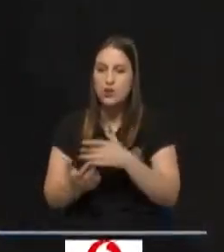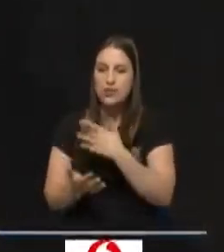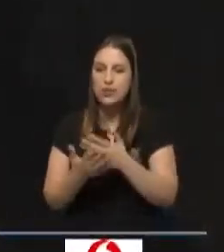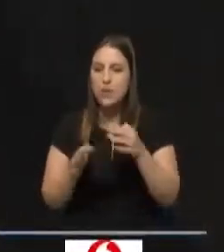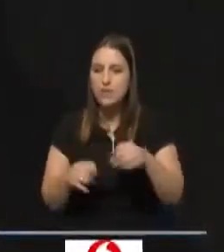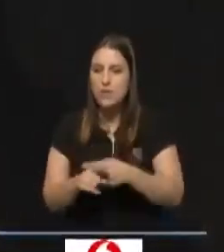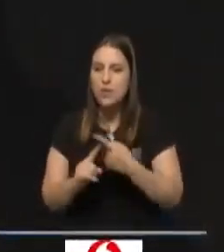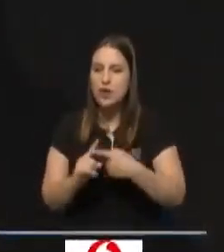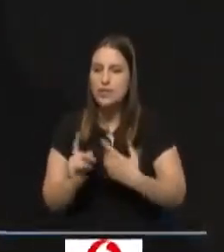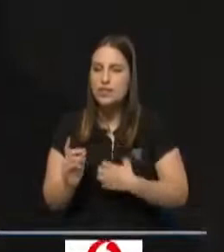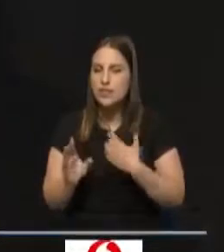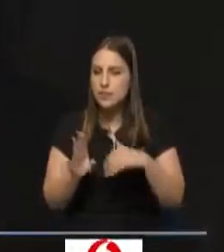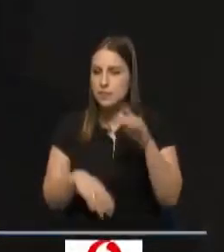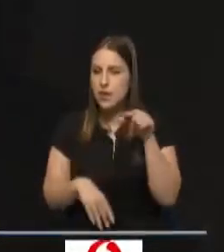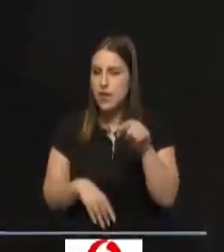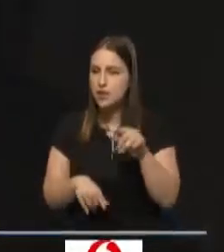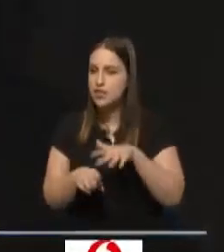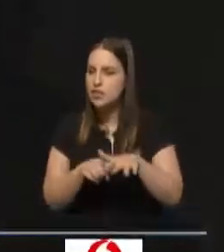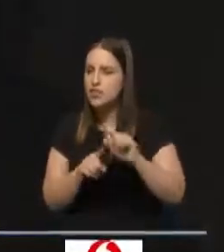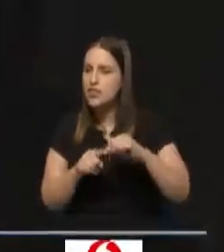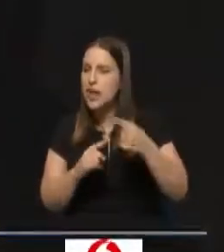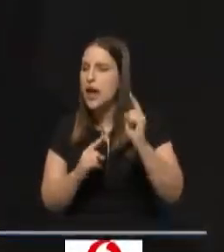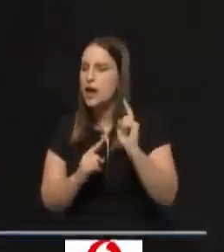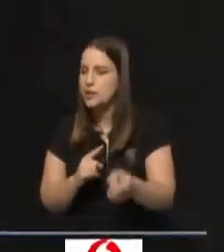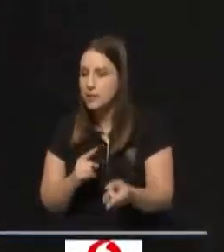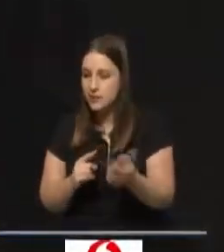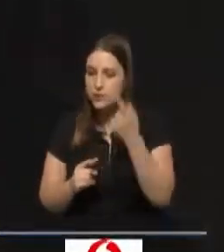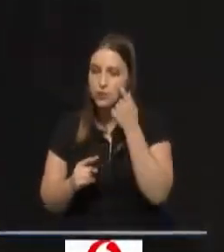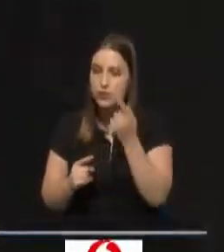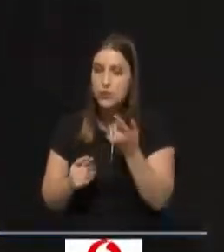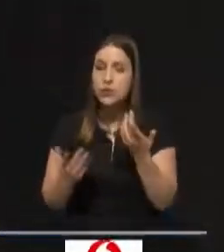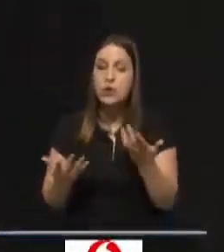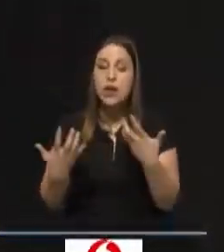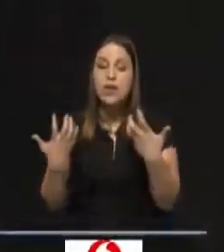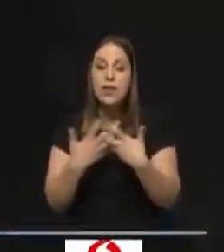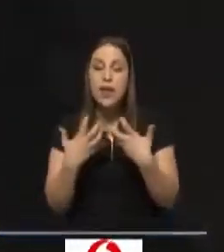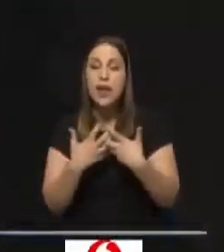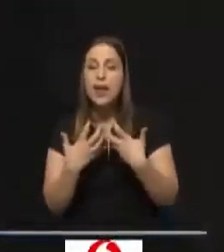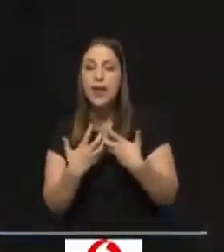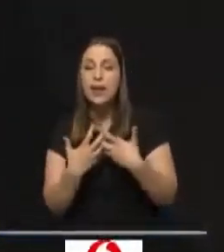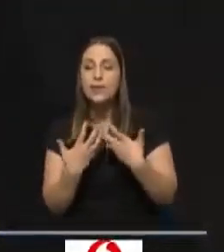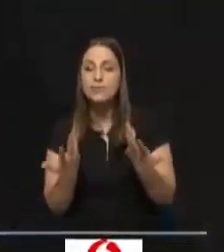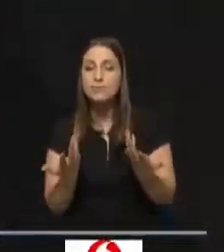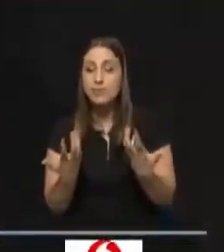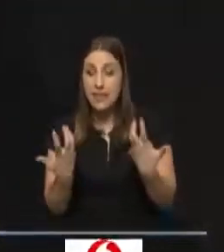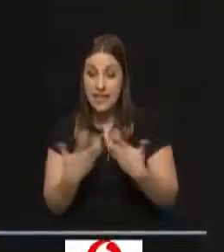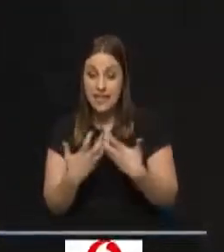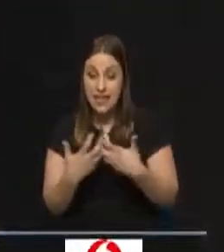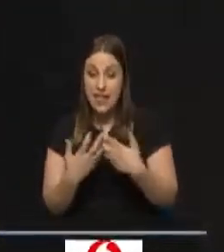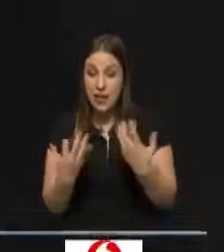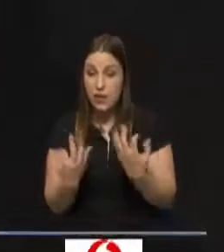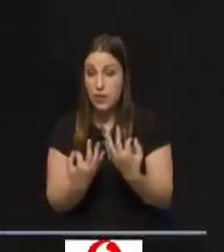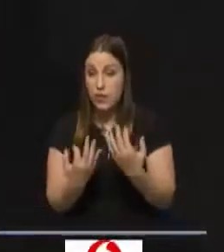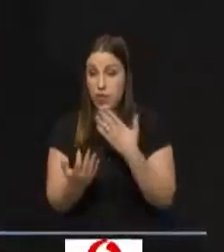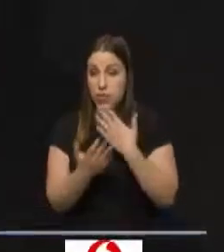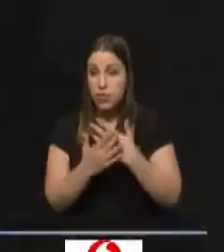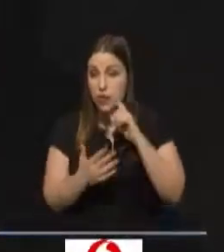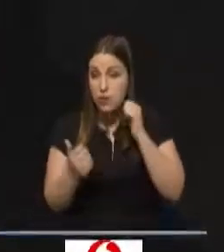we are going to feel these impacts until the end of the year. And so we'll see how long this war